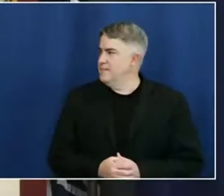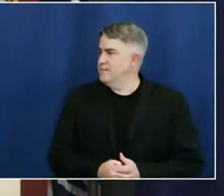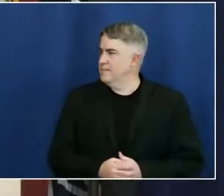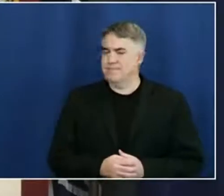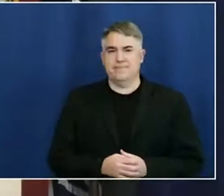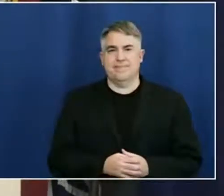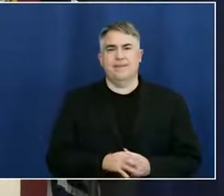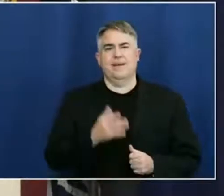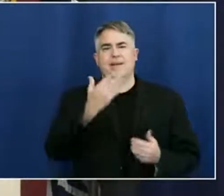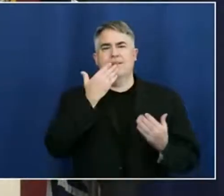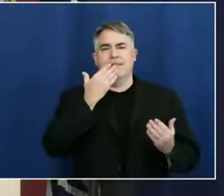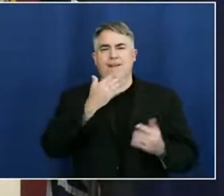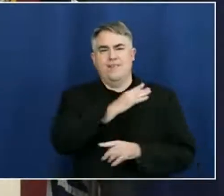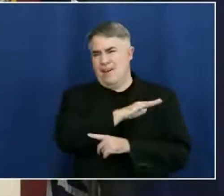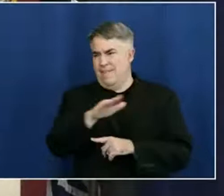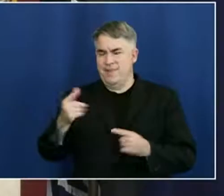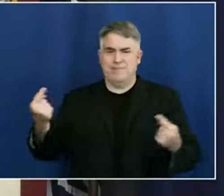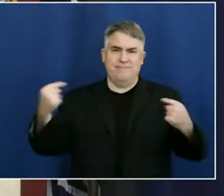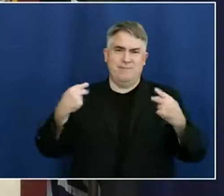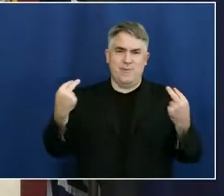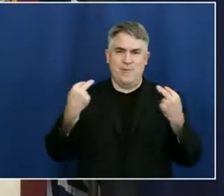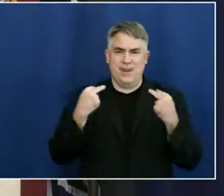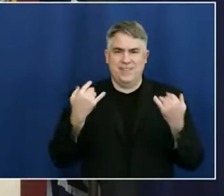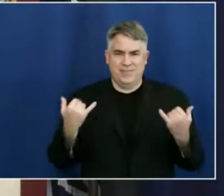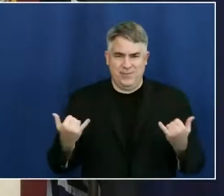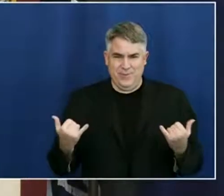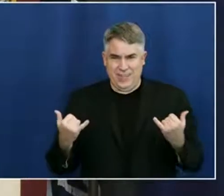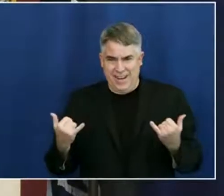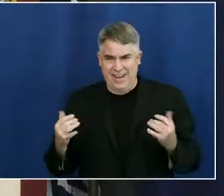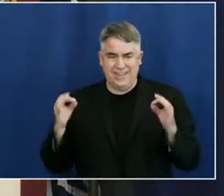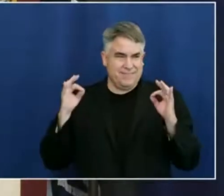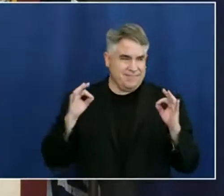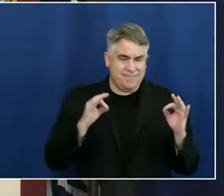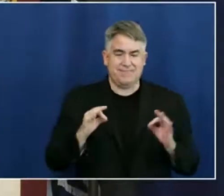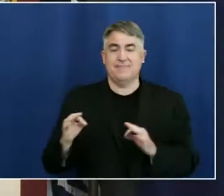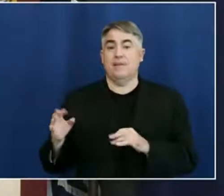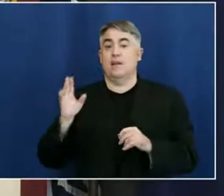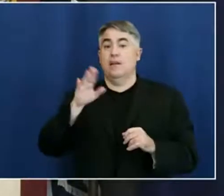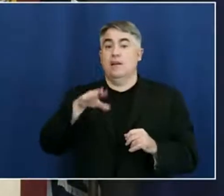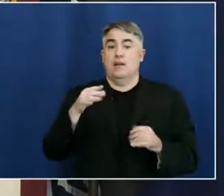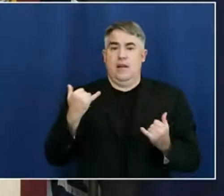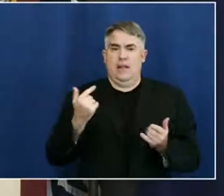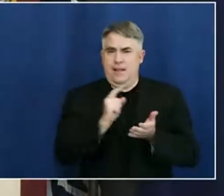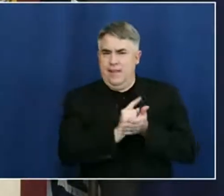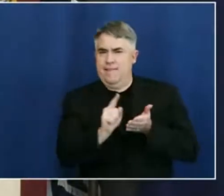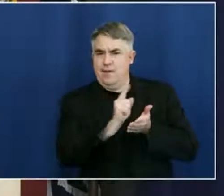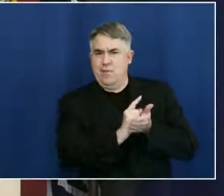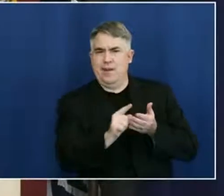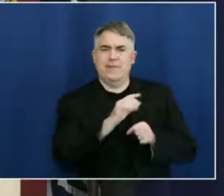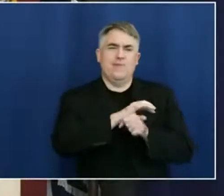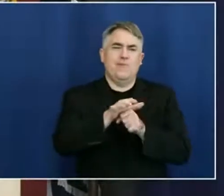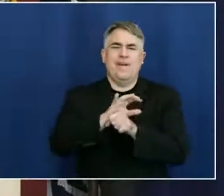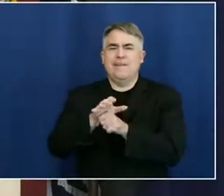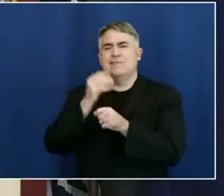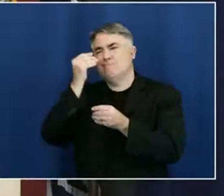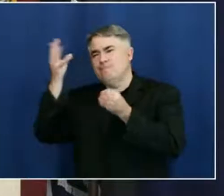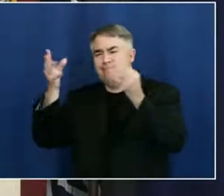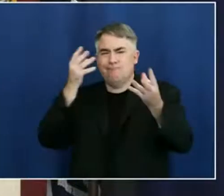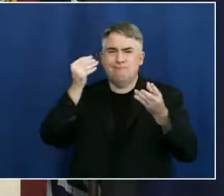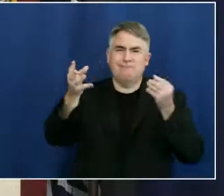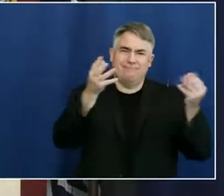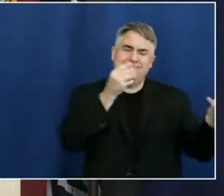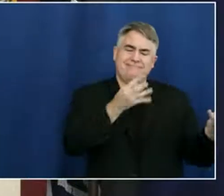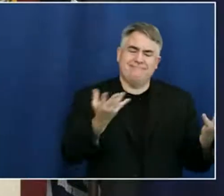Good afternoon. Thank you for joining us today for our weekly COVID-19 update. We know the focus primarily remains